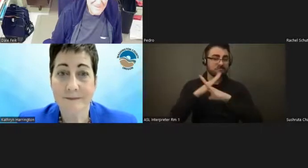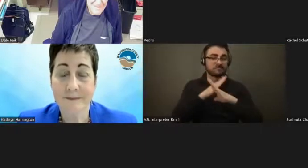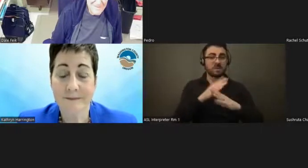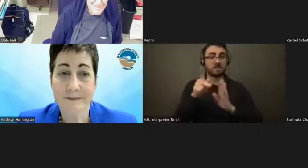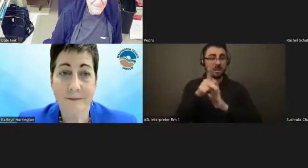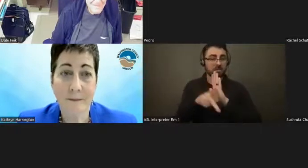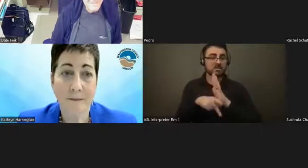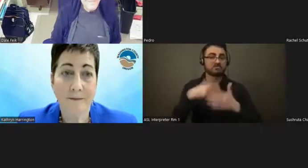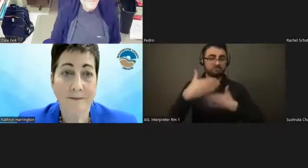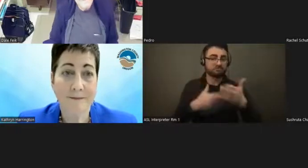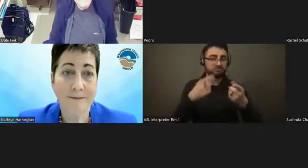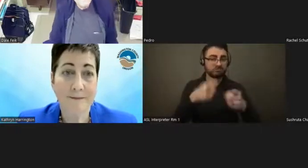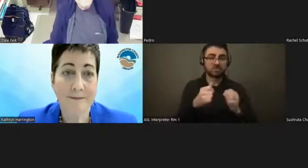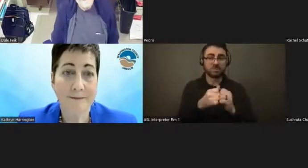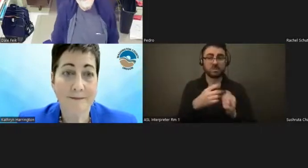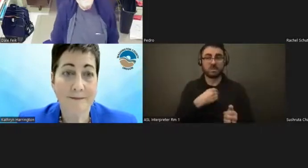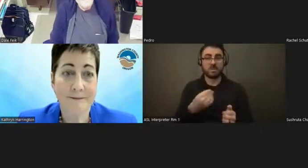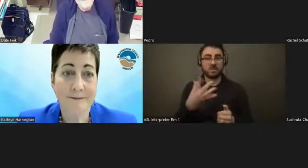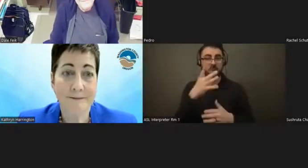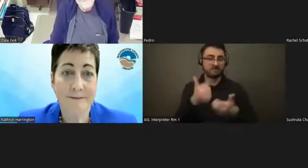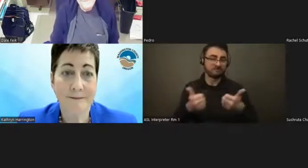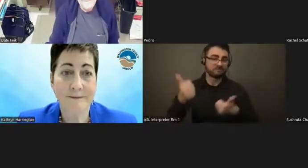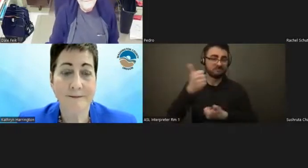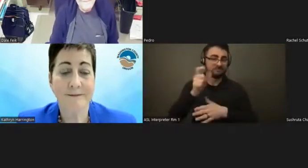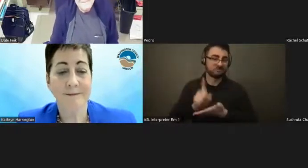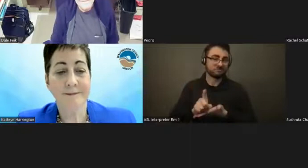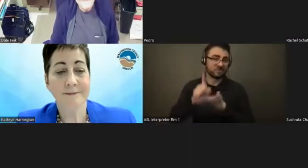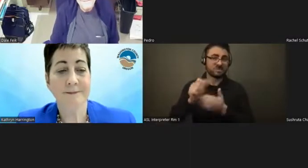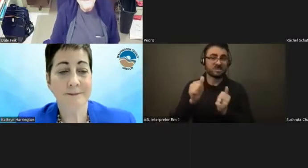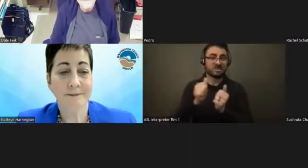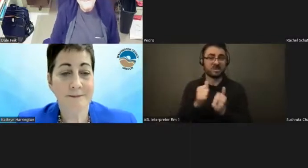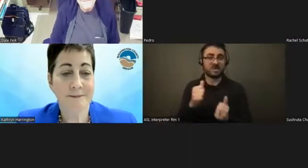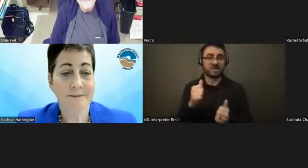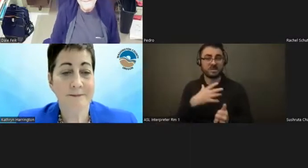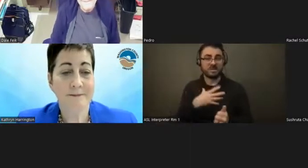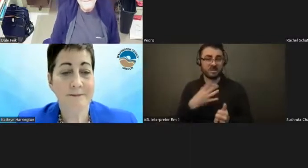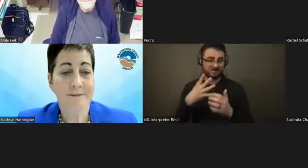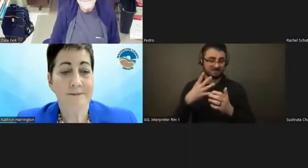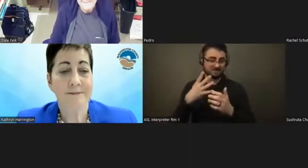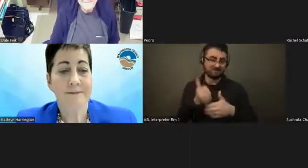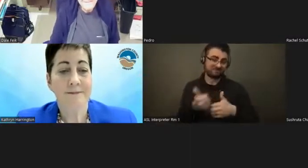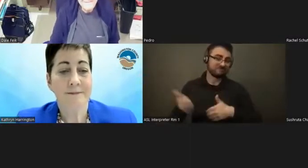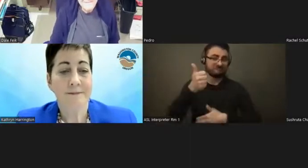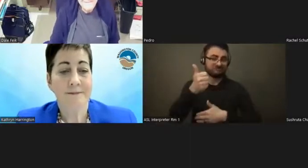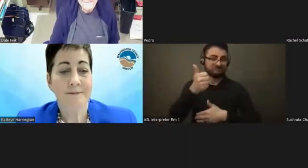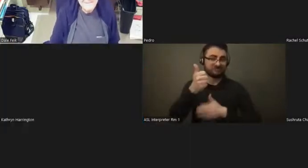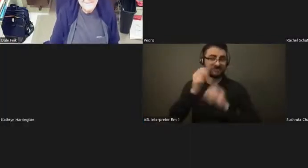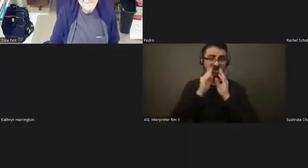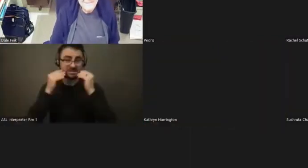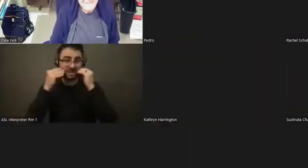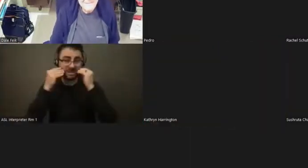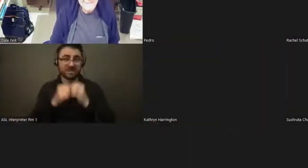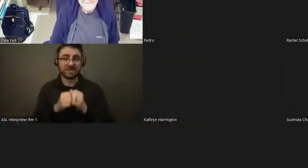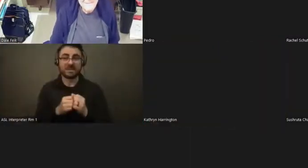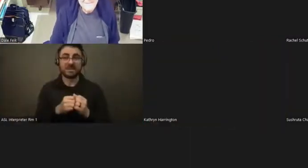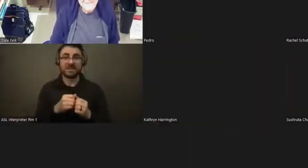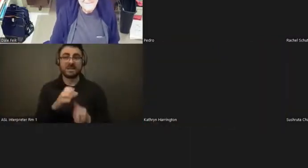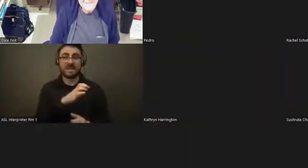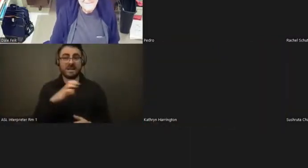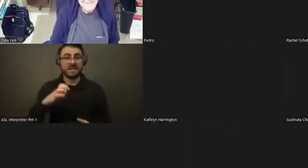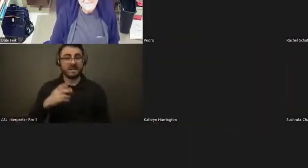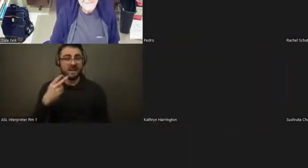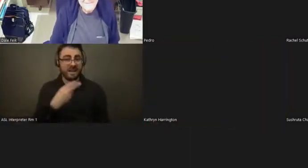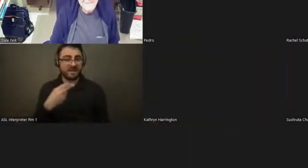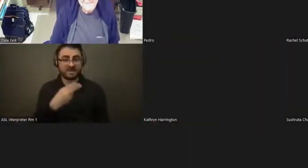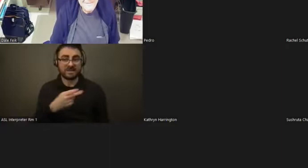with a smile, or gentle white supremacy. Catherine Harrington, you are so old. I just need you to